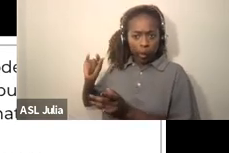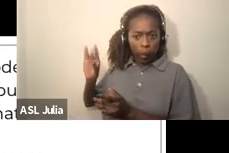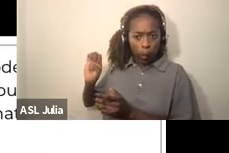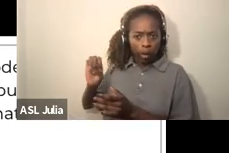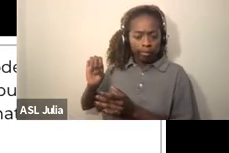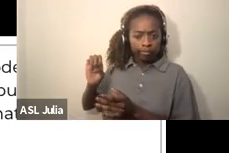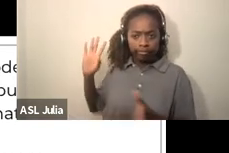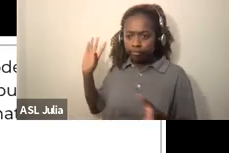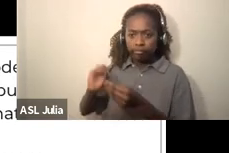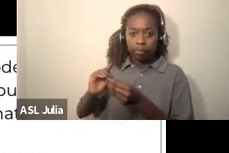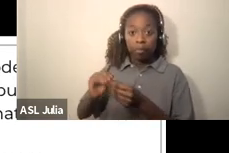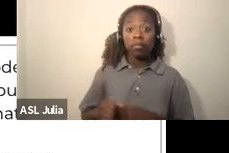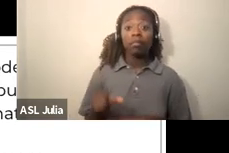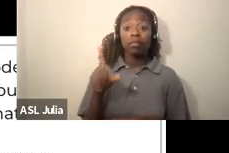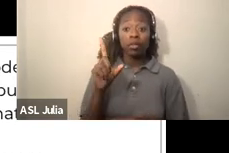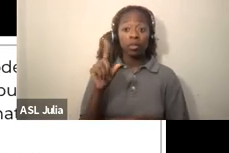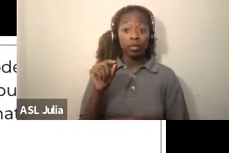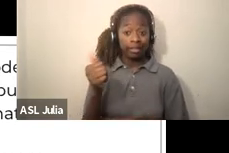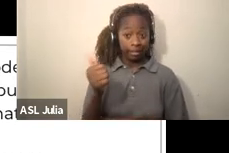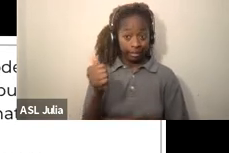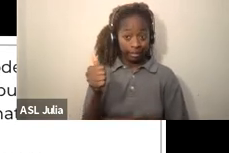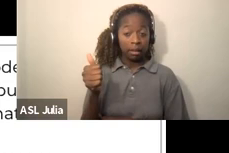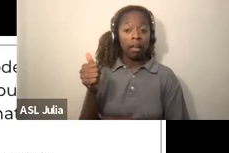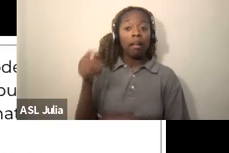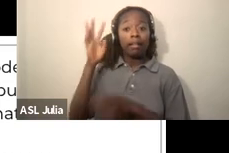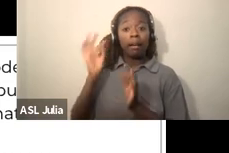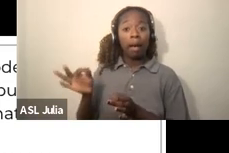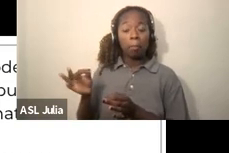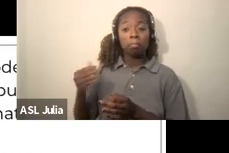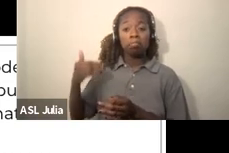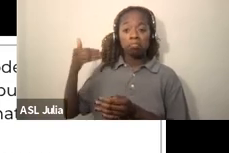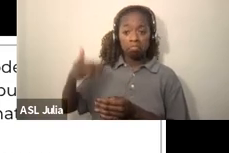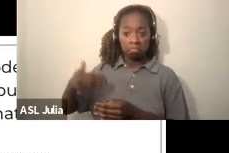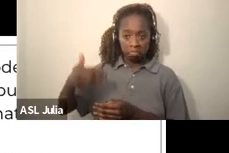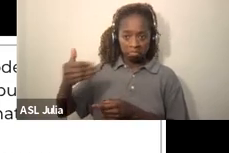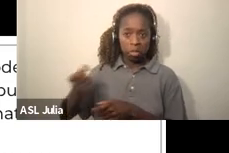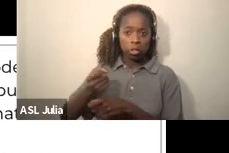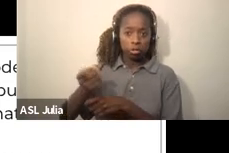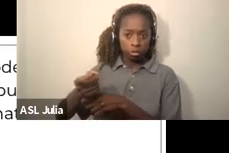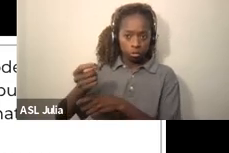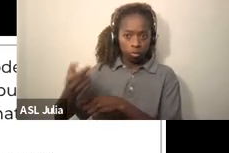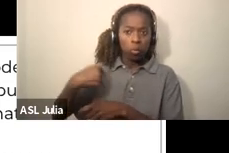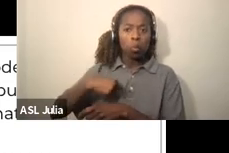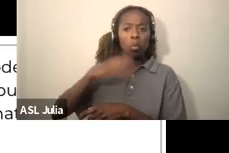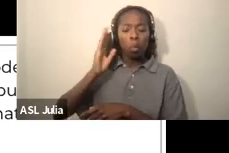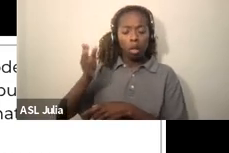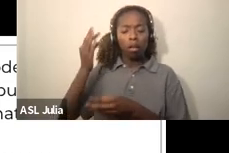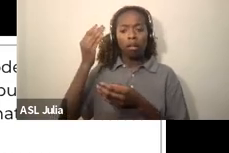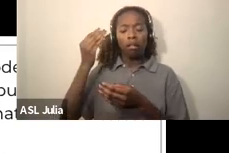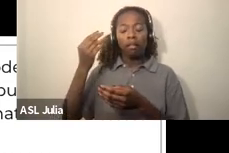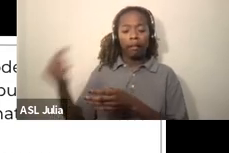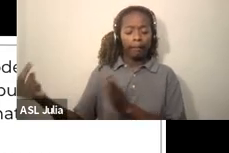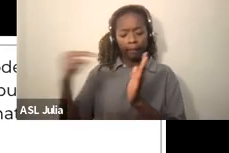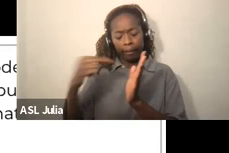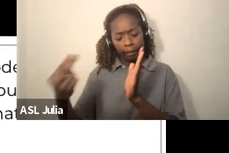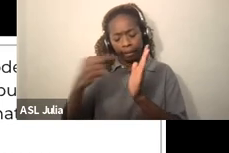2010 it was decided that every uh couple years um that we would uh determine if we would look at the code to see if any